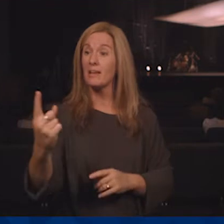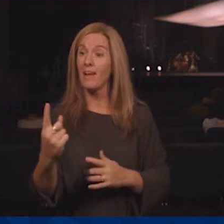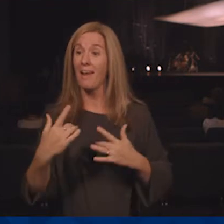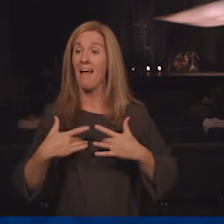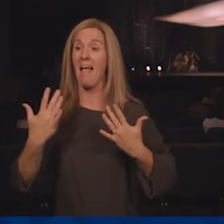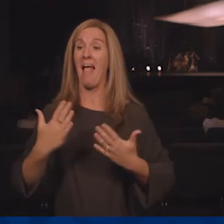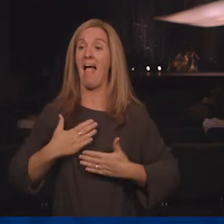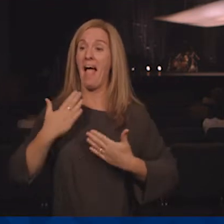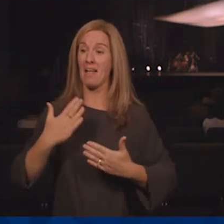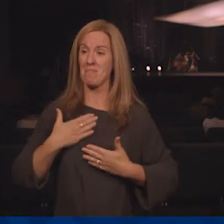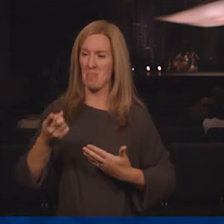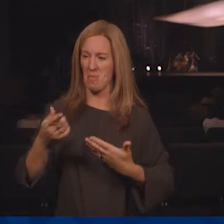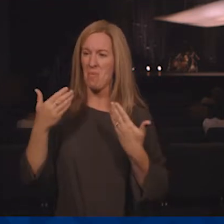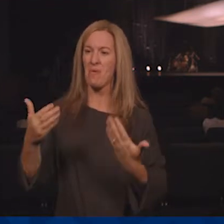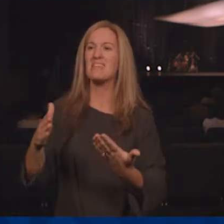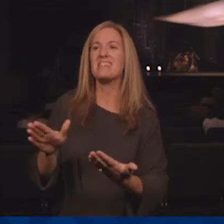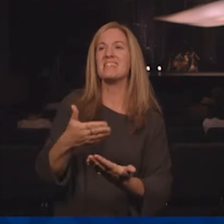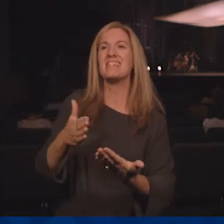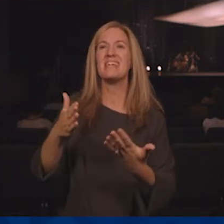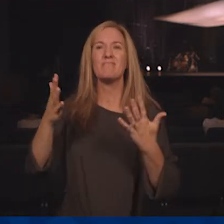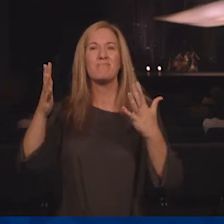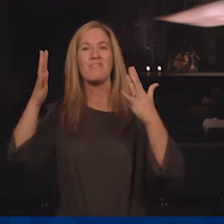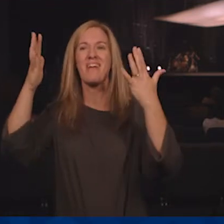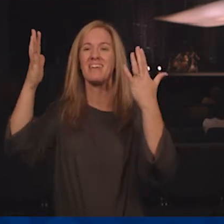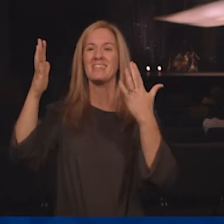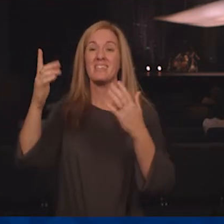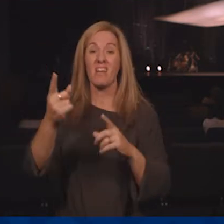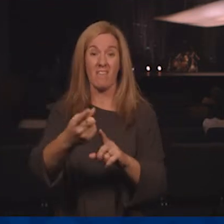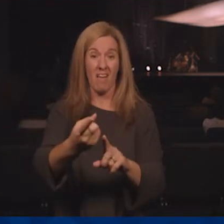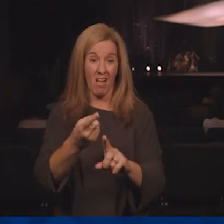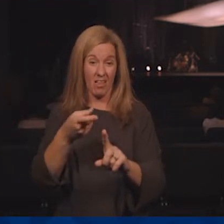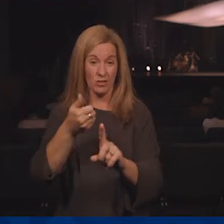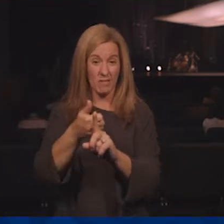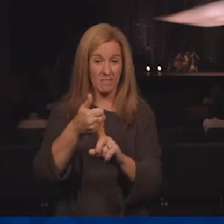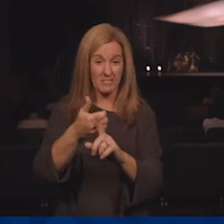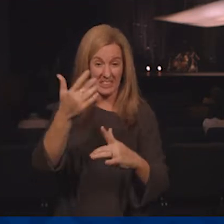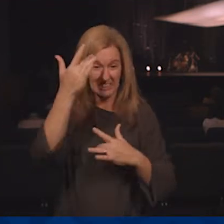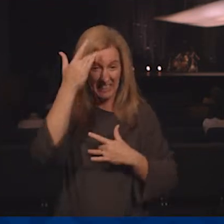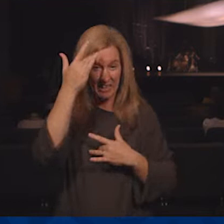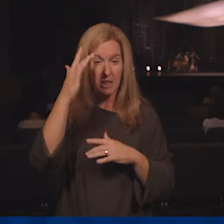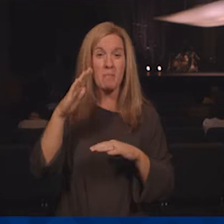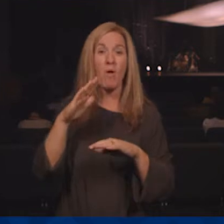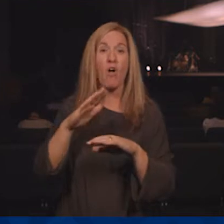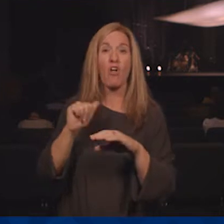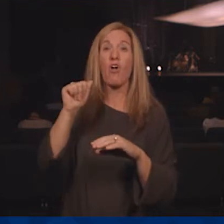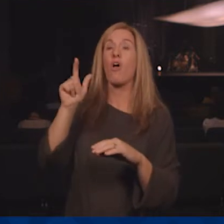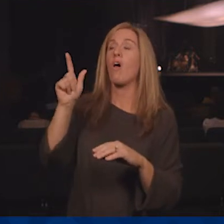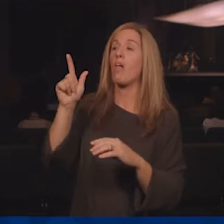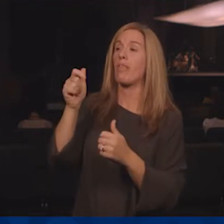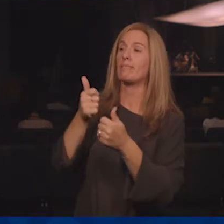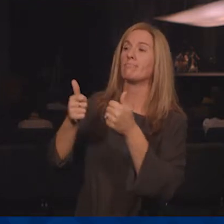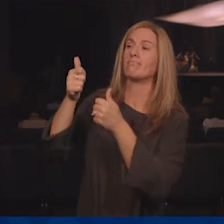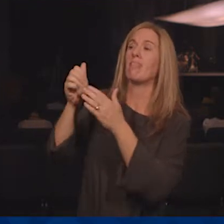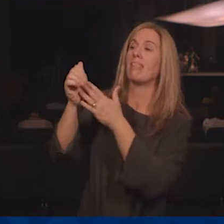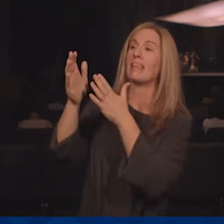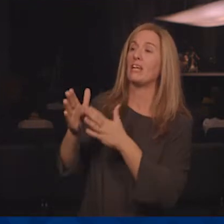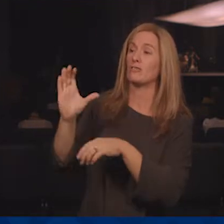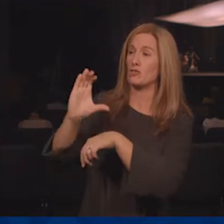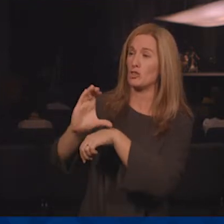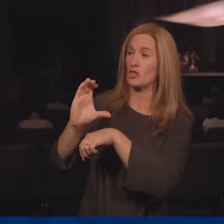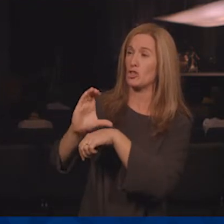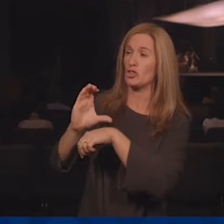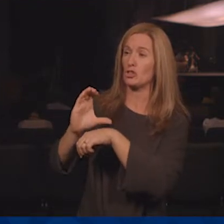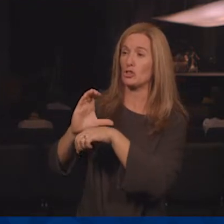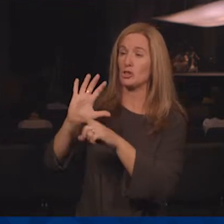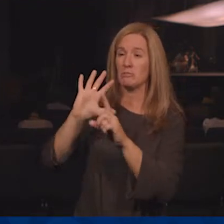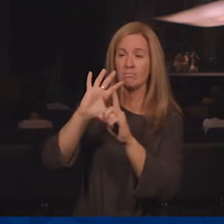praise. Is anyone among you sick? Let them call the elders of the church to pray over them and anoint them with oil in the